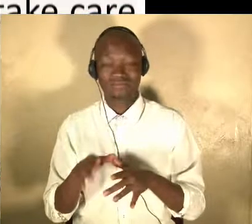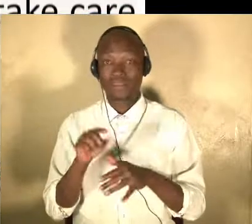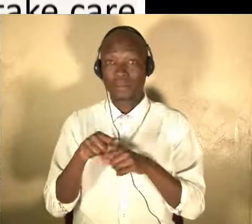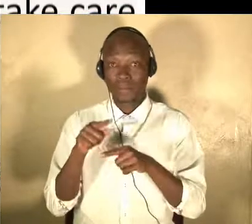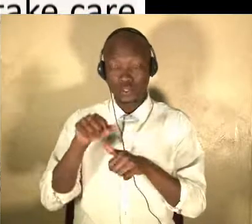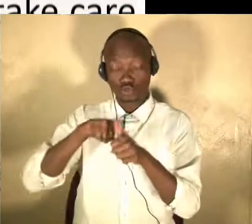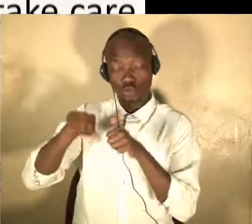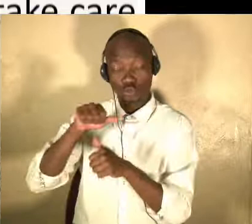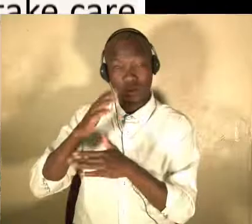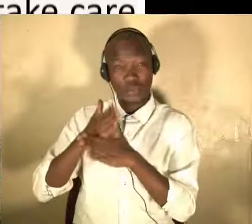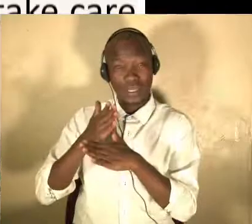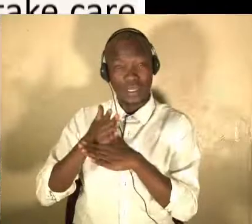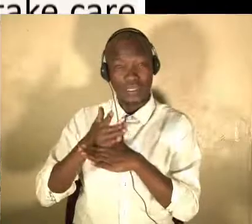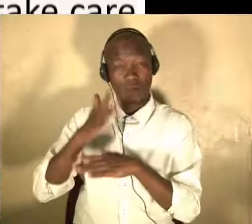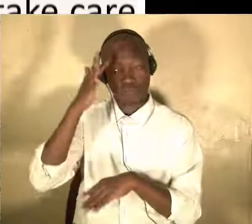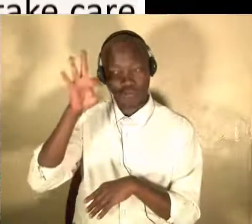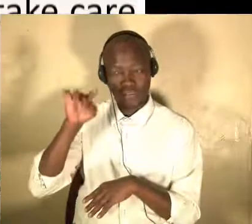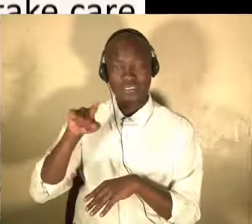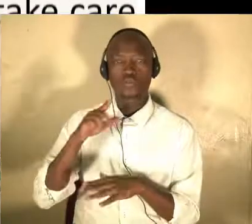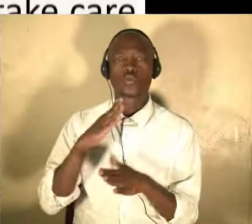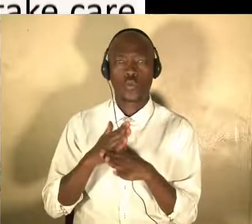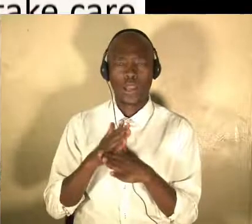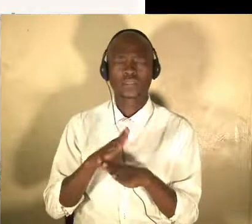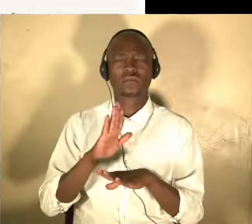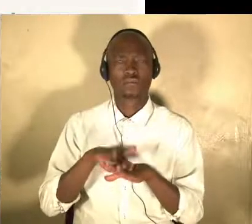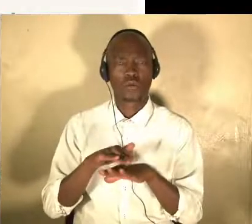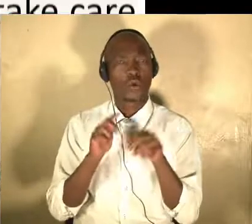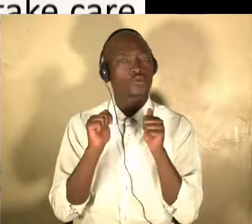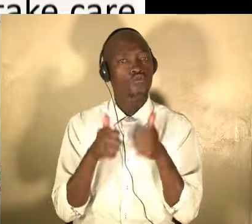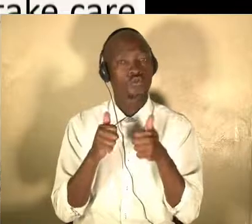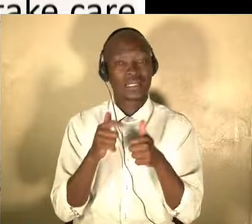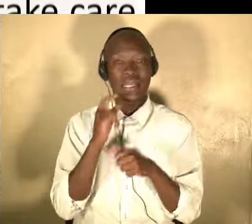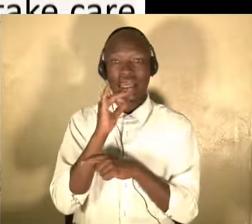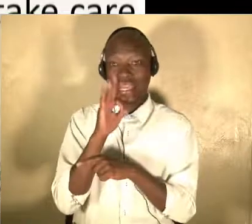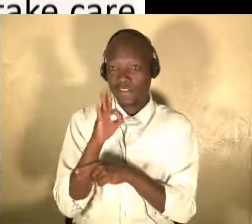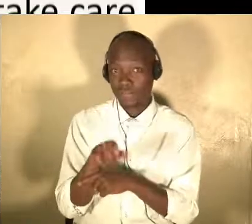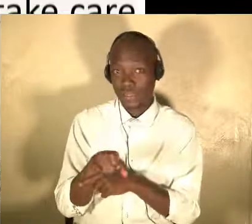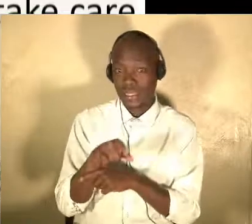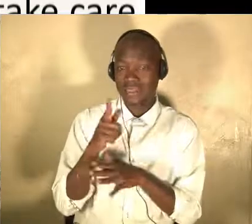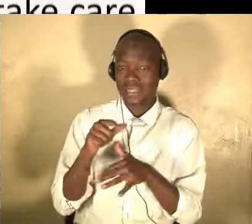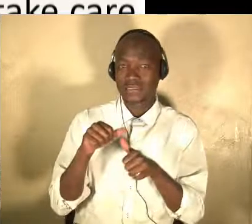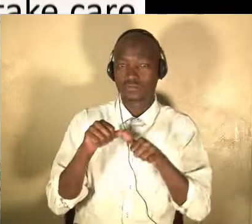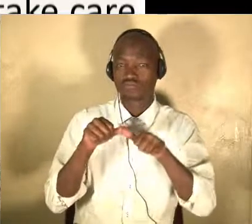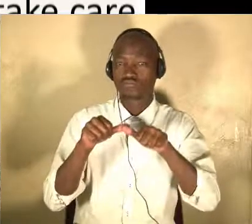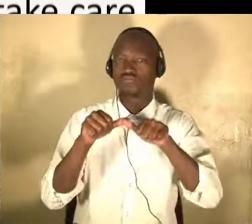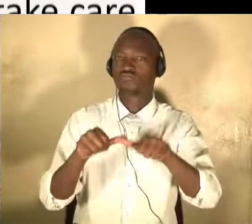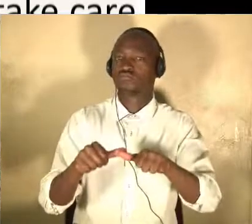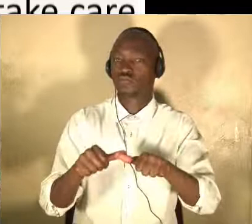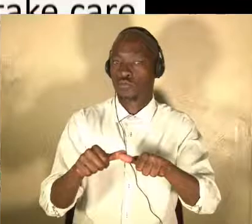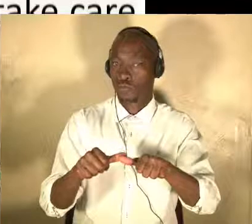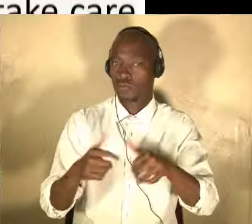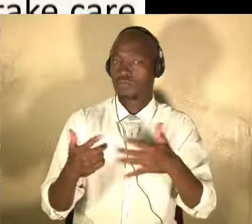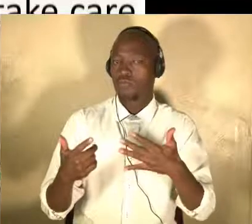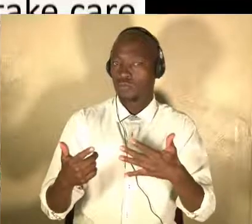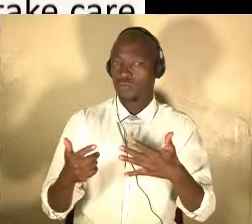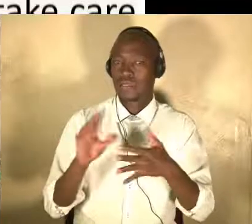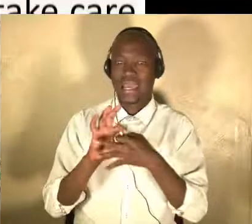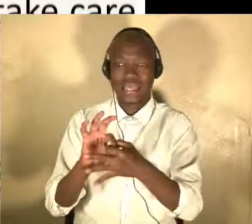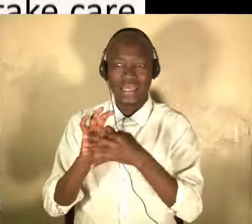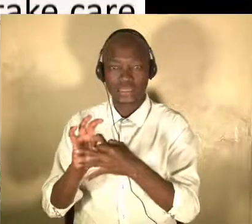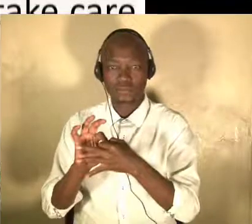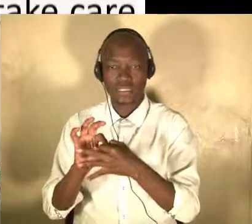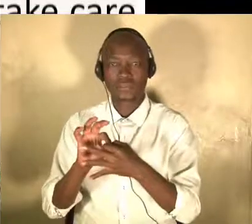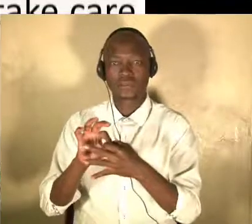profession works more efficiently when there is that ongoing and consistent